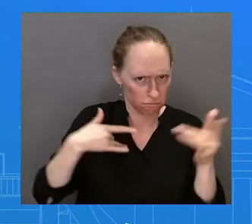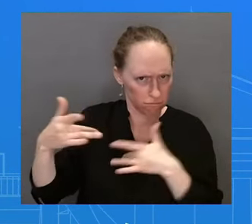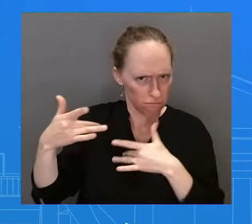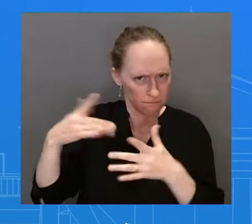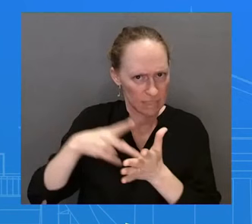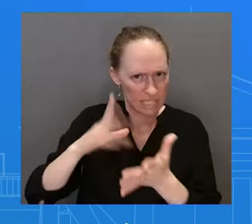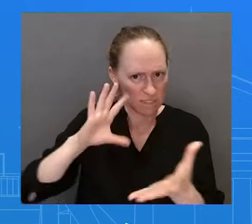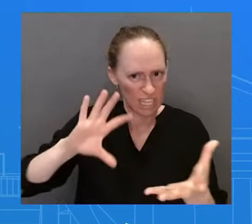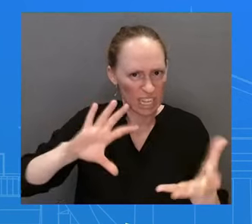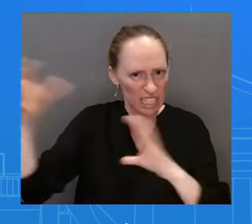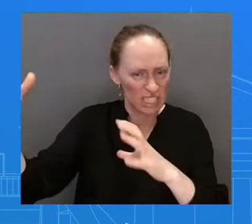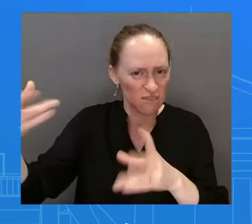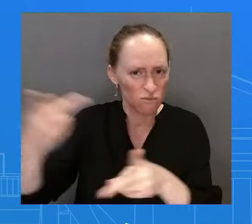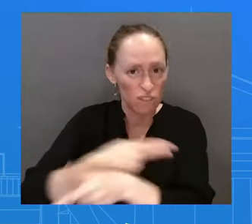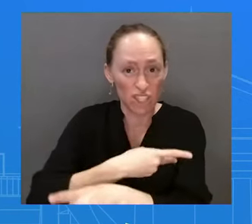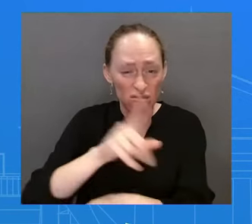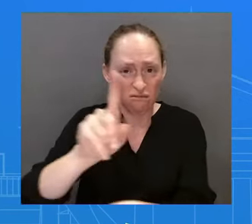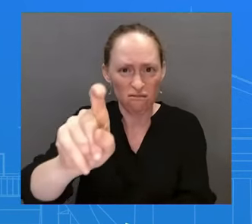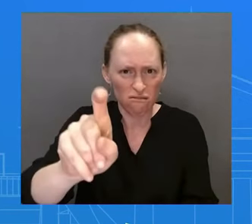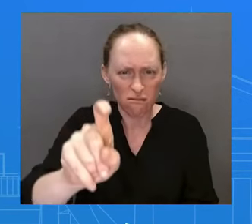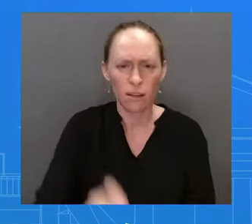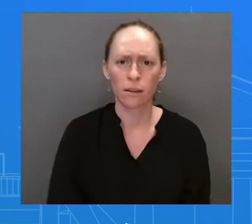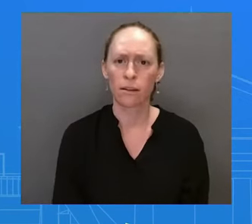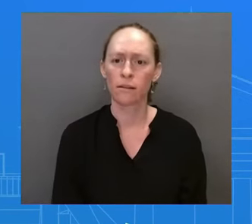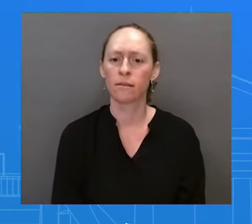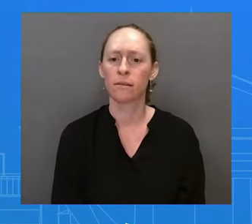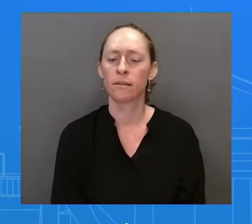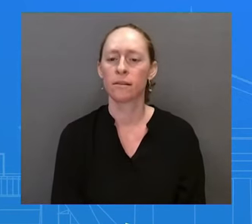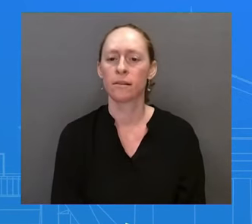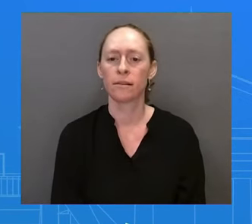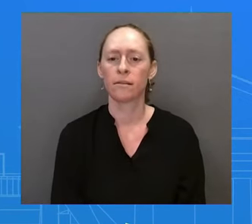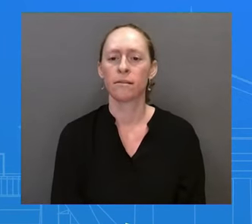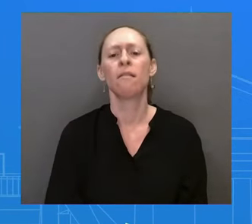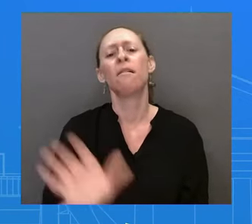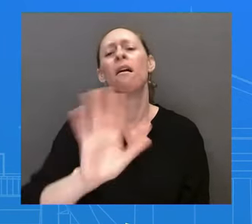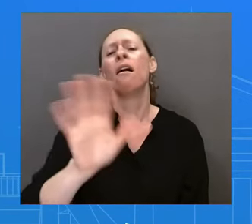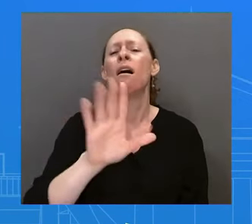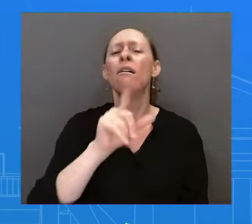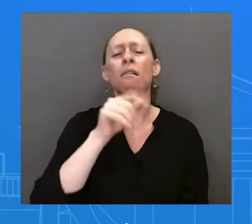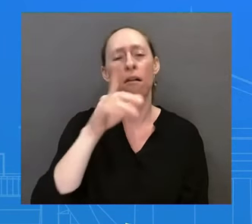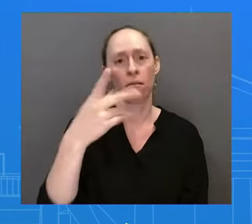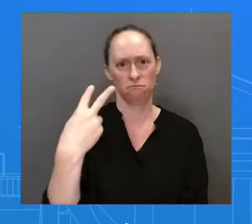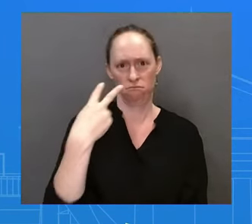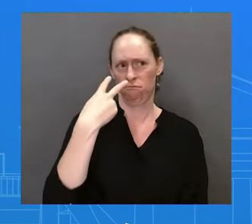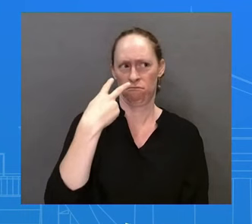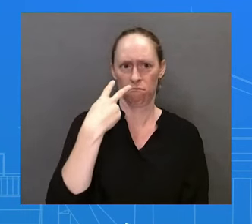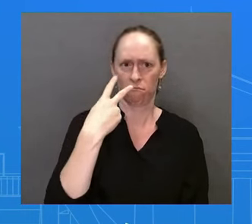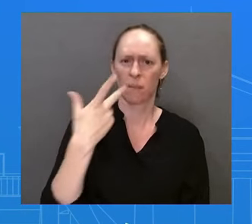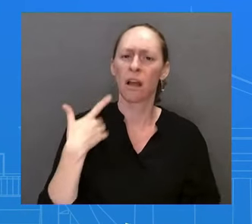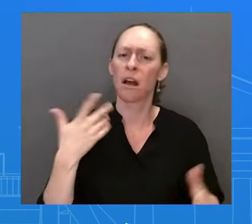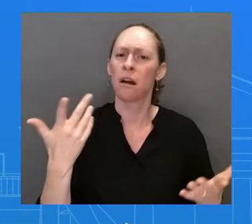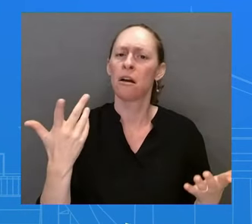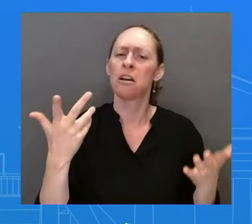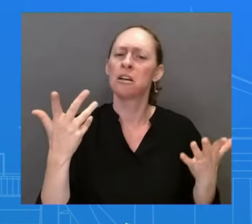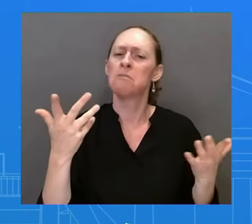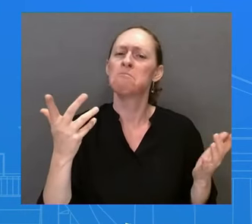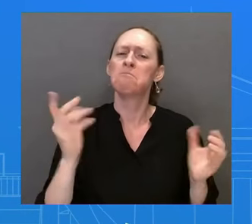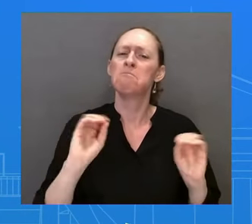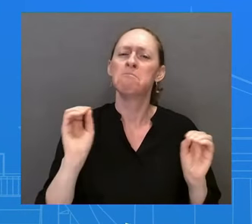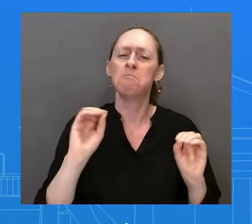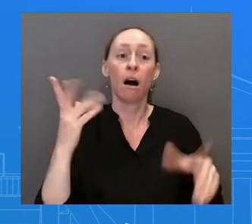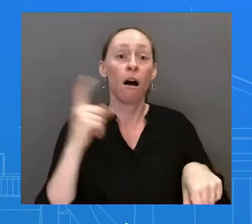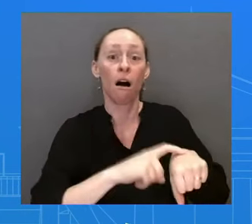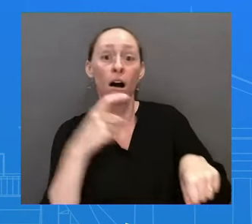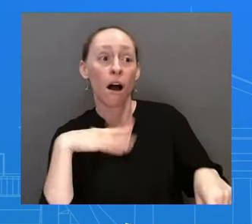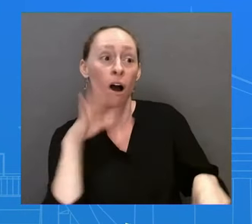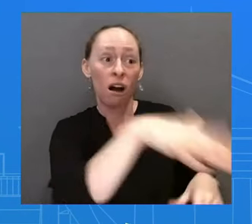It's not your routine U.S. policy to evacuate private American citizens from areas of conflict. And there's no